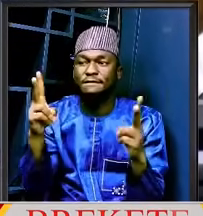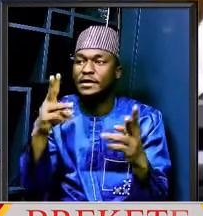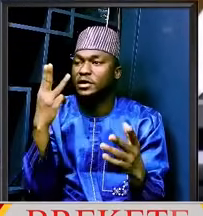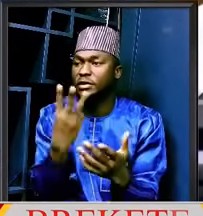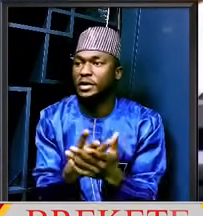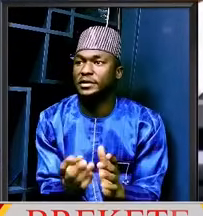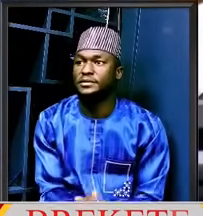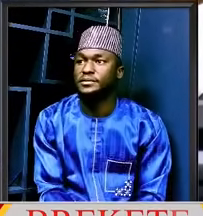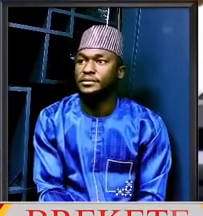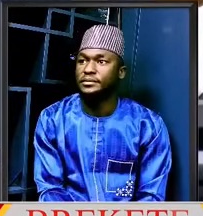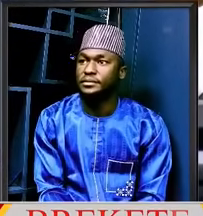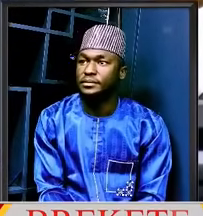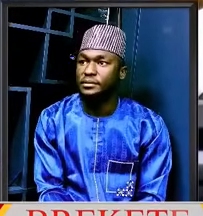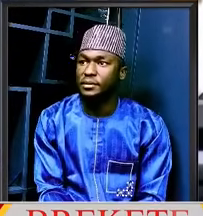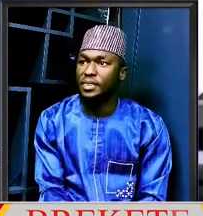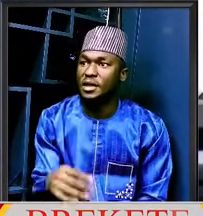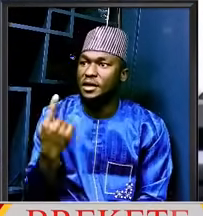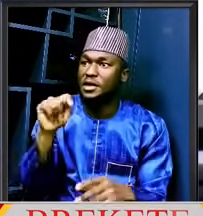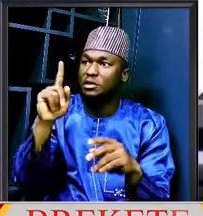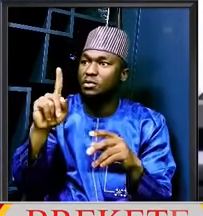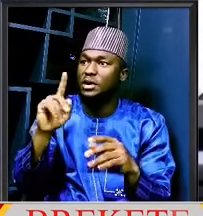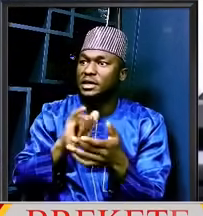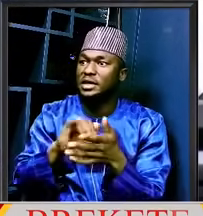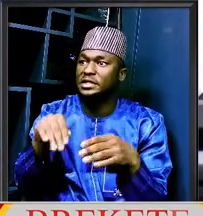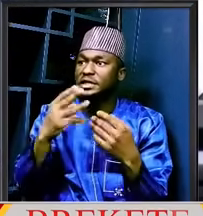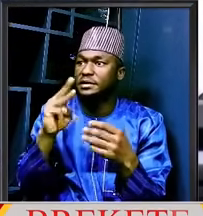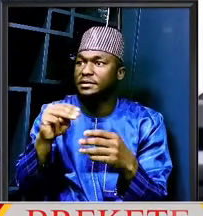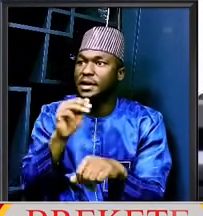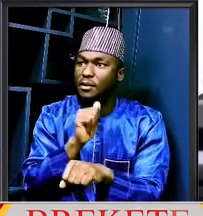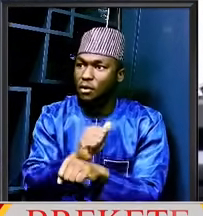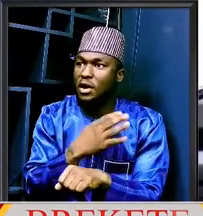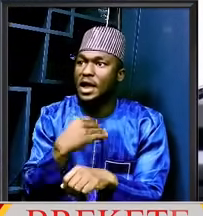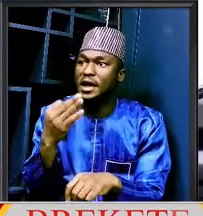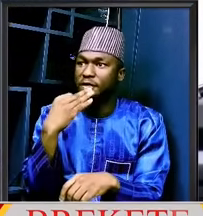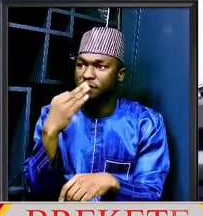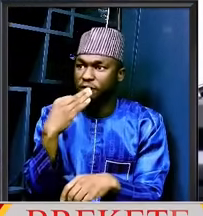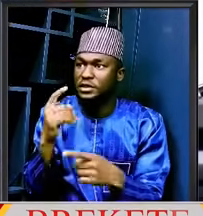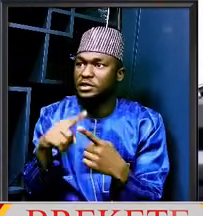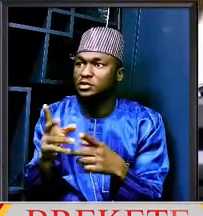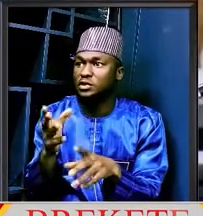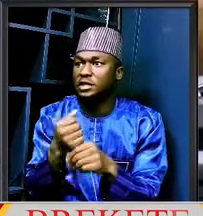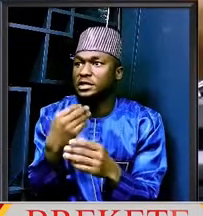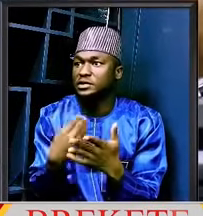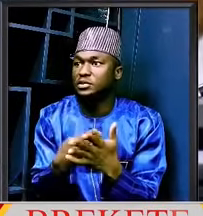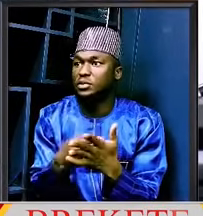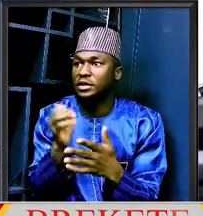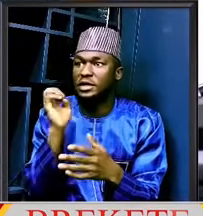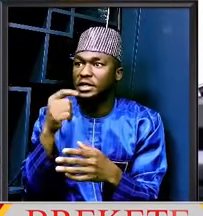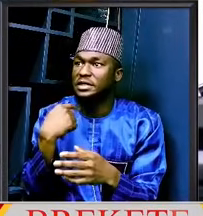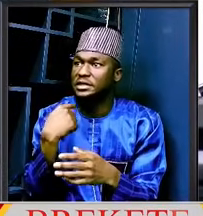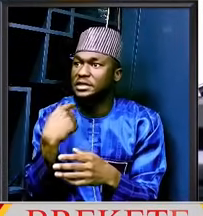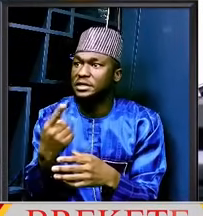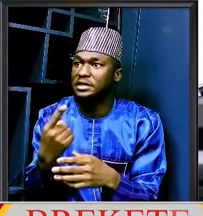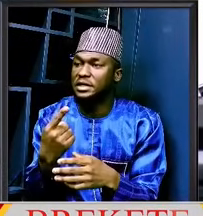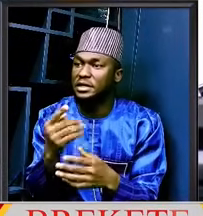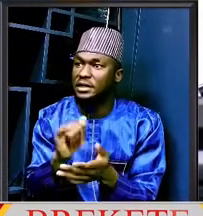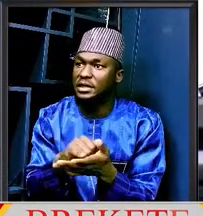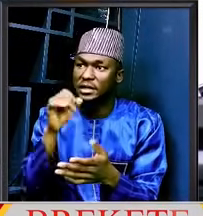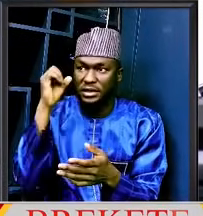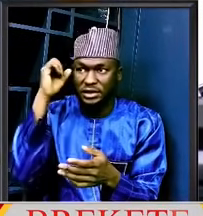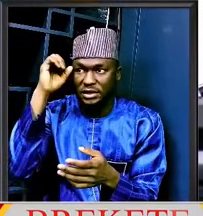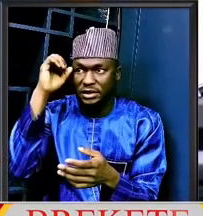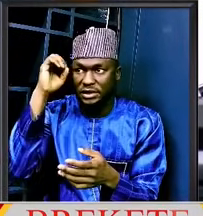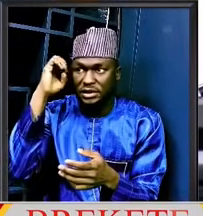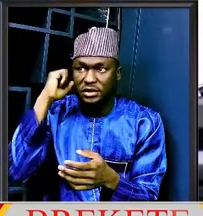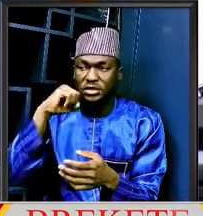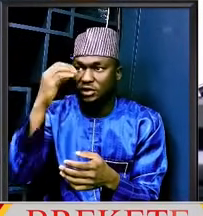very well. They even give them food. He's the one that to give them work. They'll go and farm and get money. So he said, she knows that he's the one that